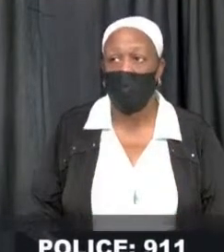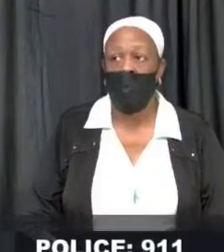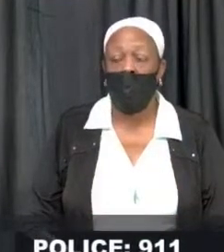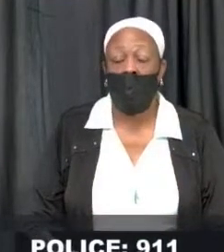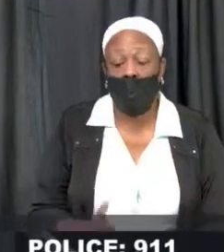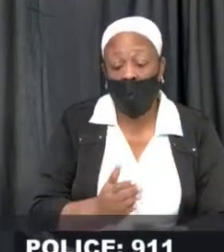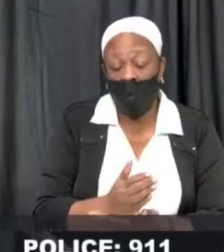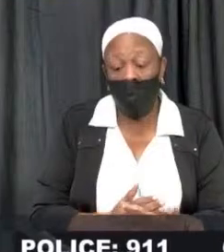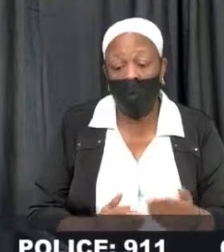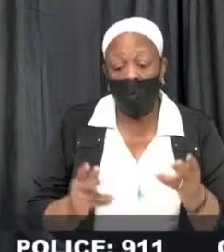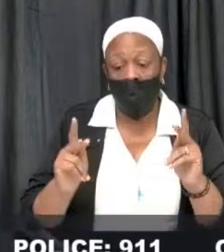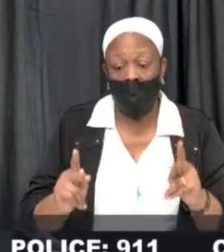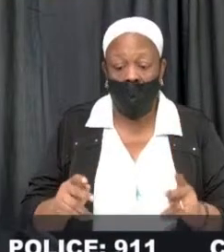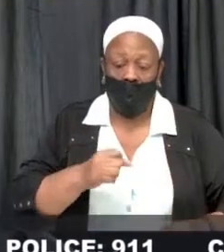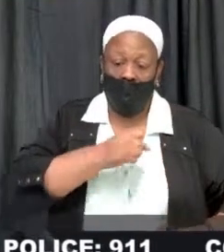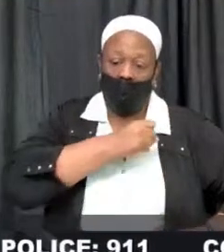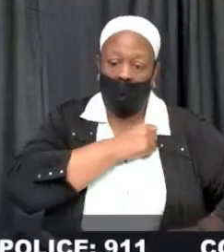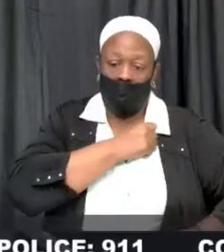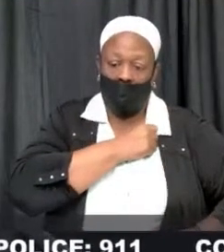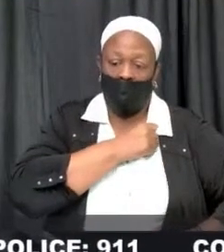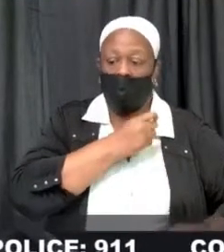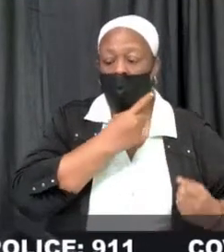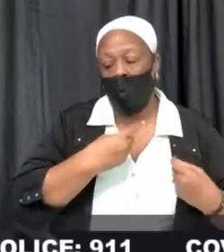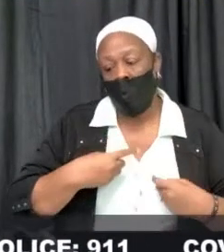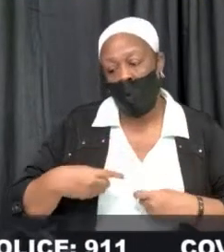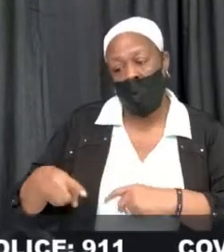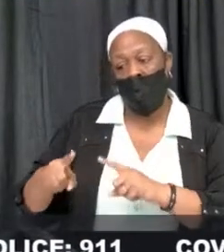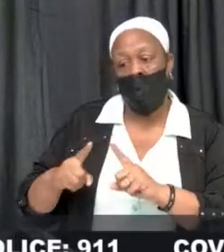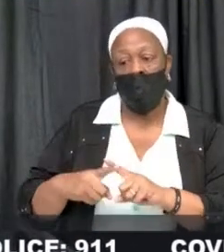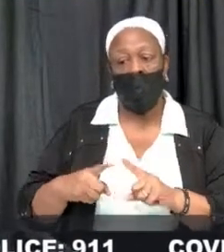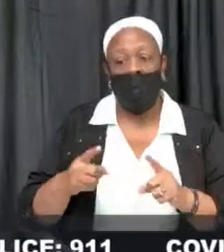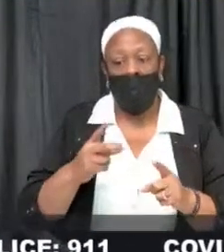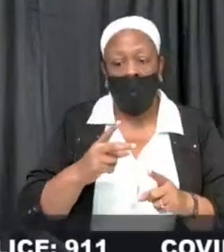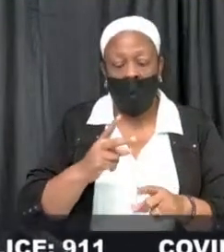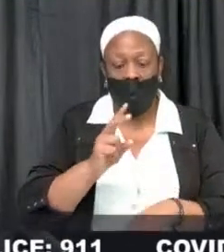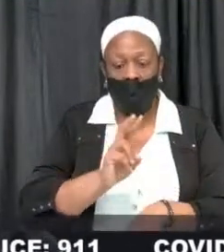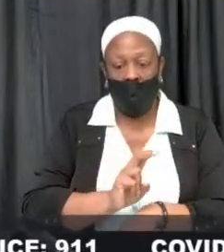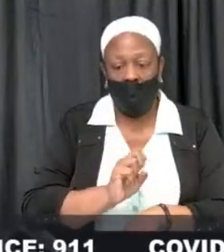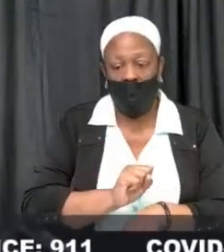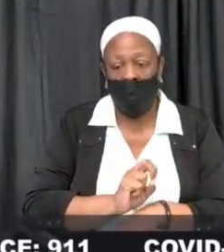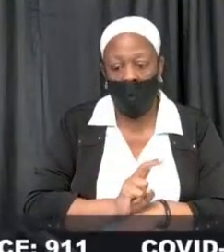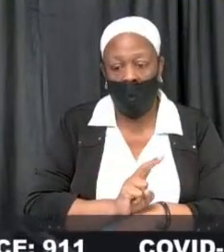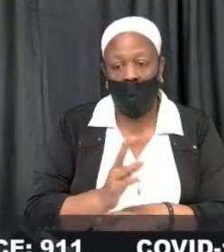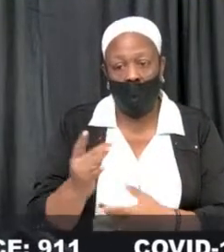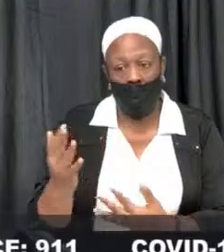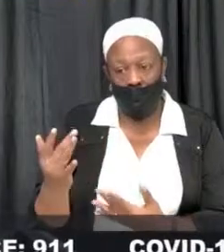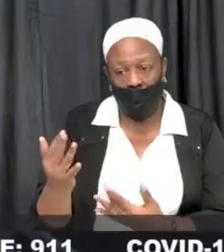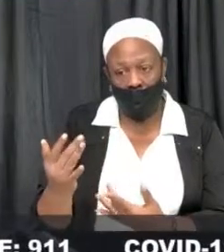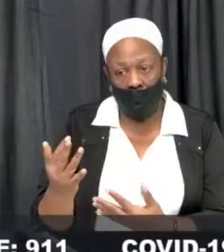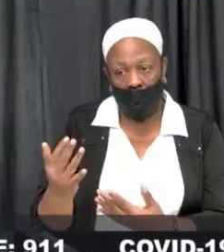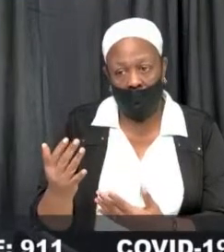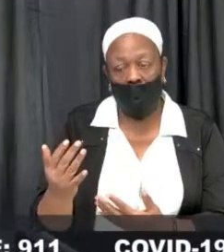support in that of the security forces that are on standby to be deployed